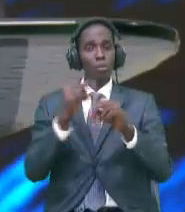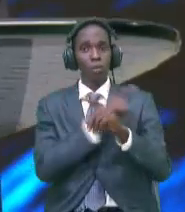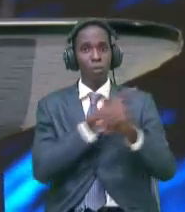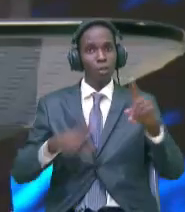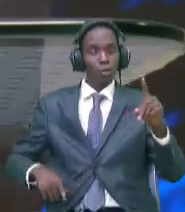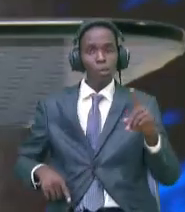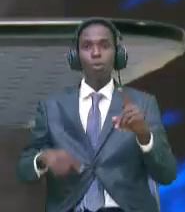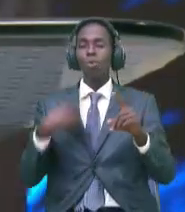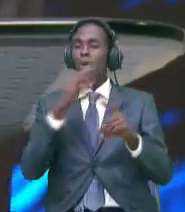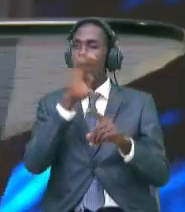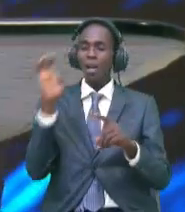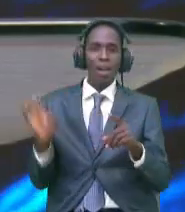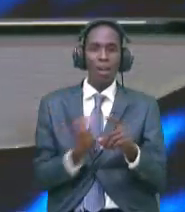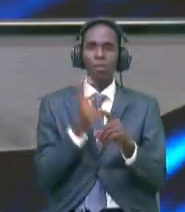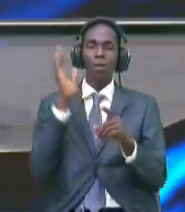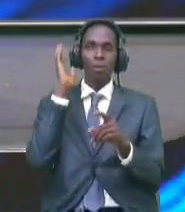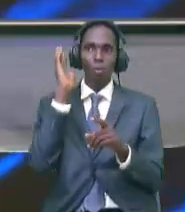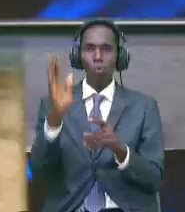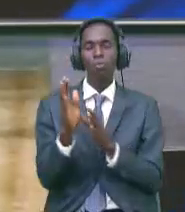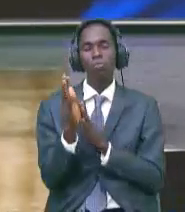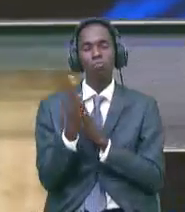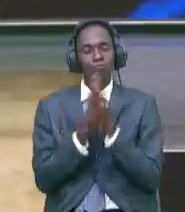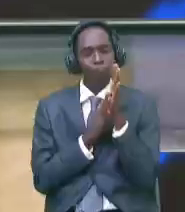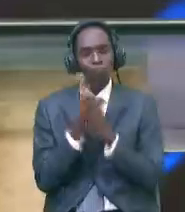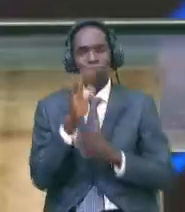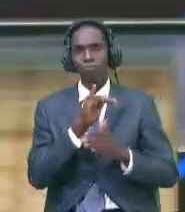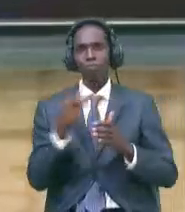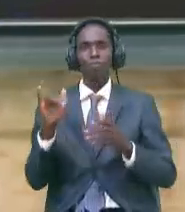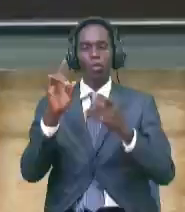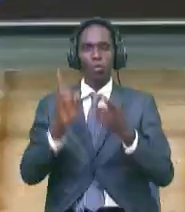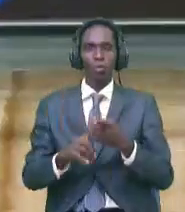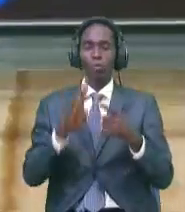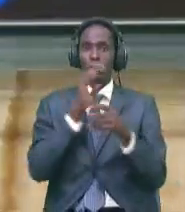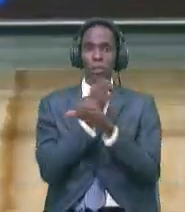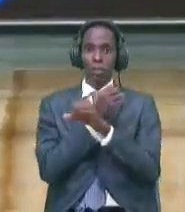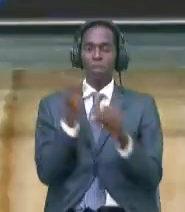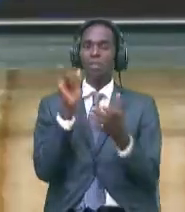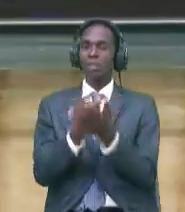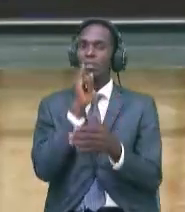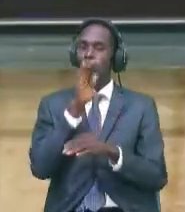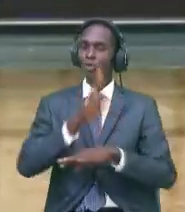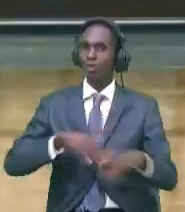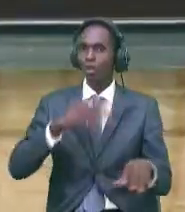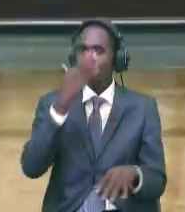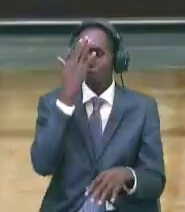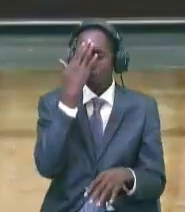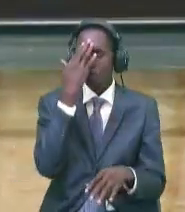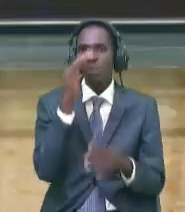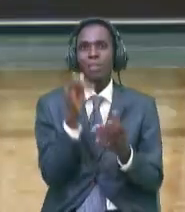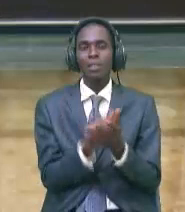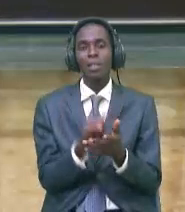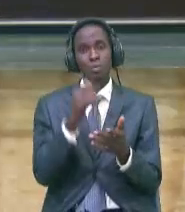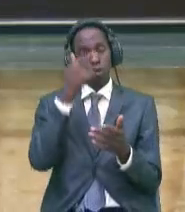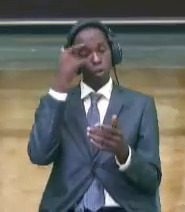call believingly, he will be saved. That's the knowledge. And now that you come on the basis of the